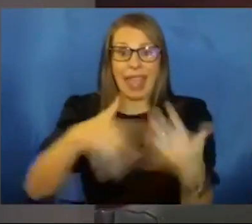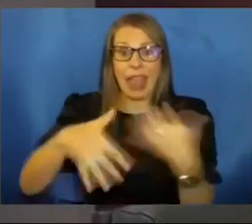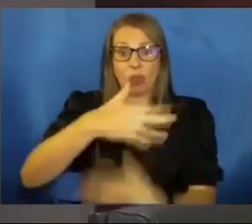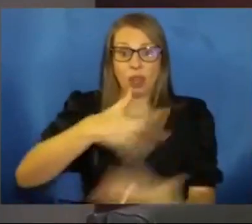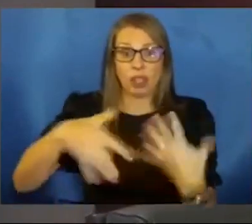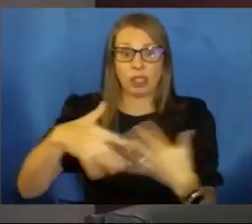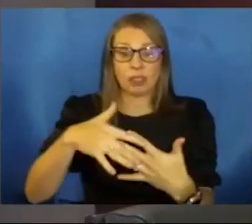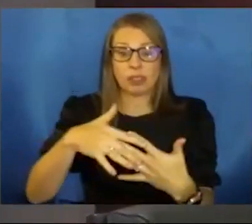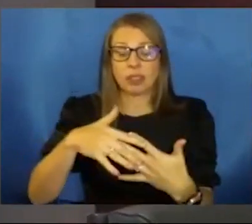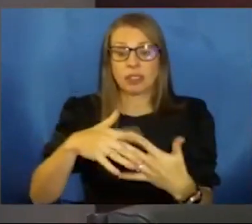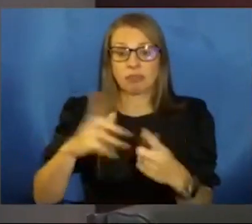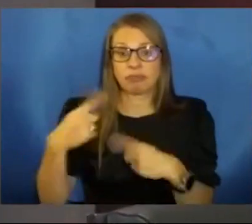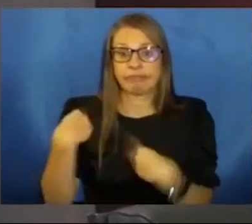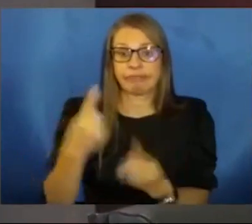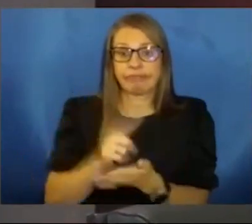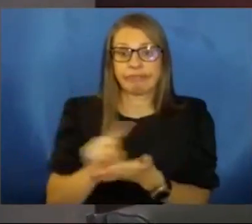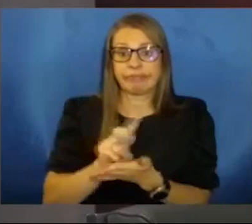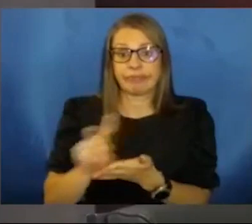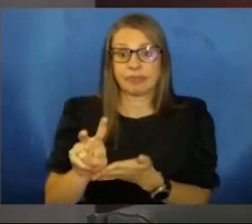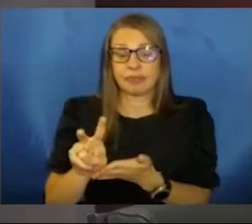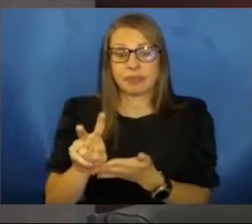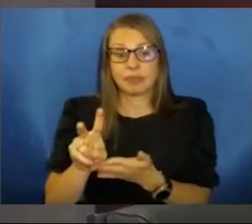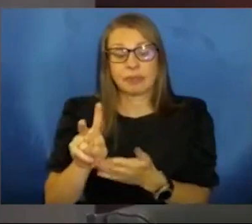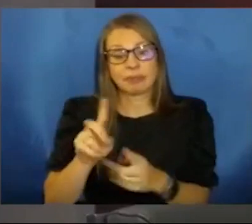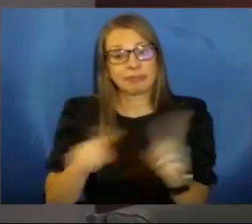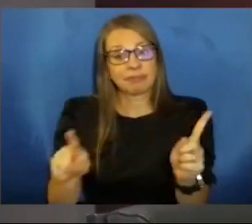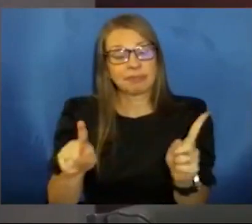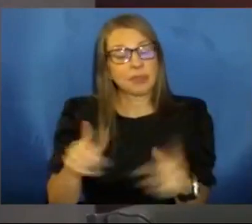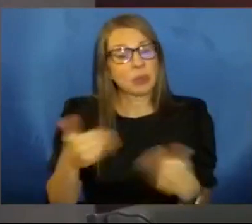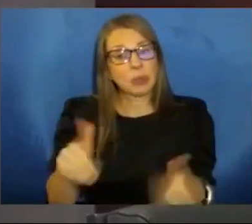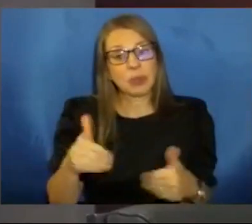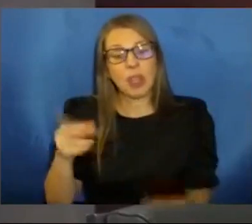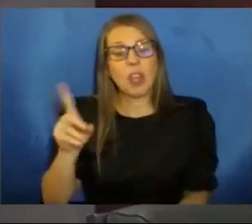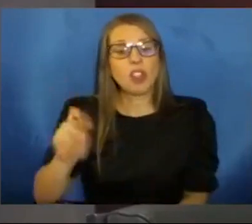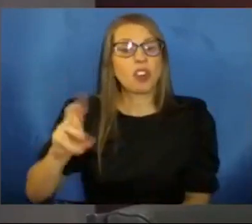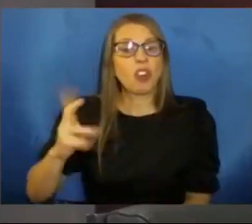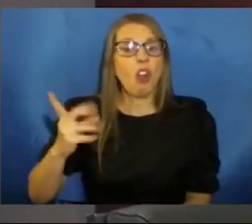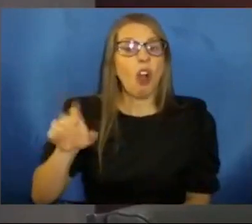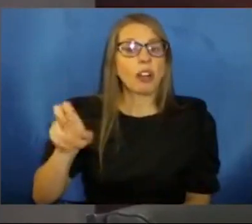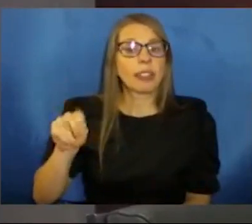vaccinated. Short term, well, not just short term, wear your masks.